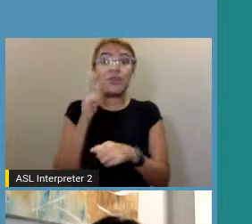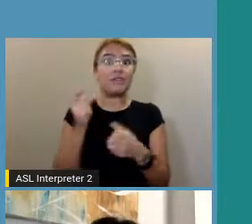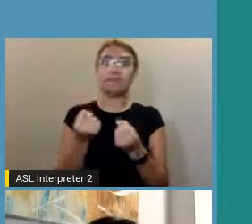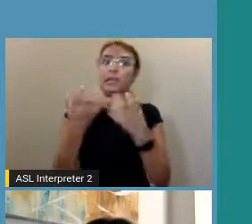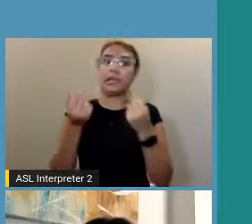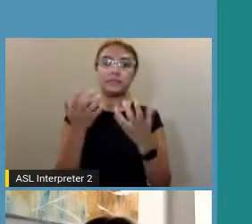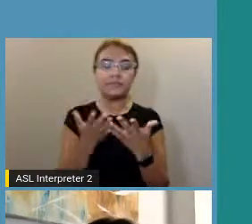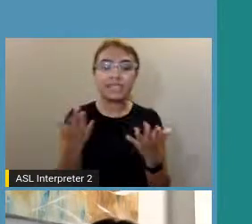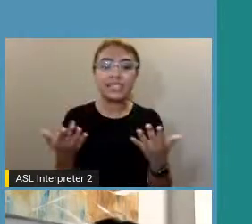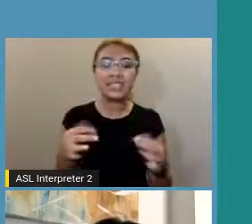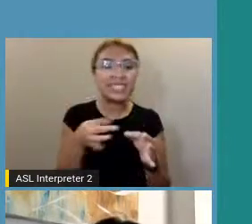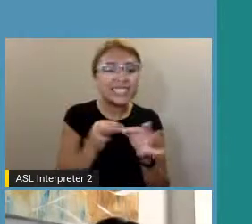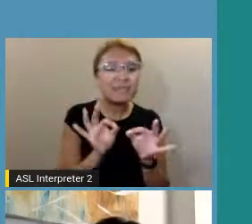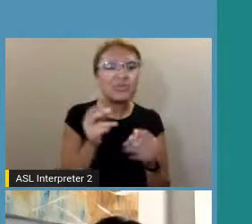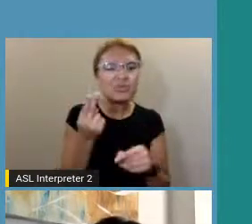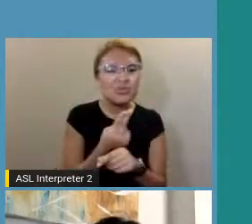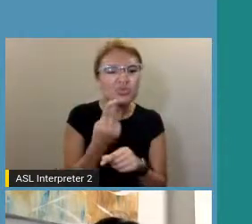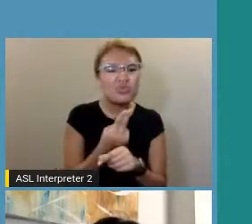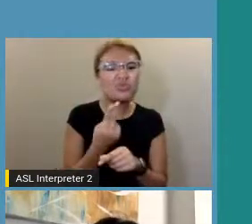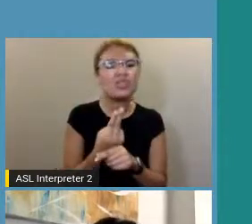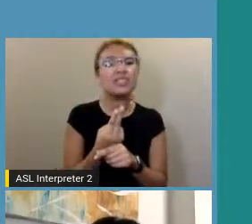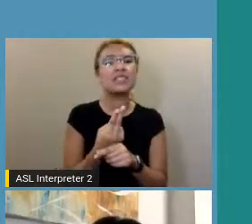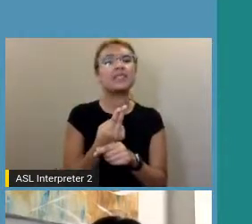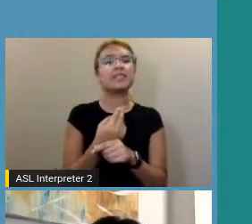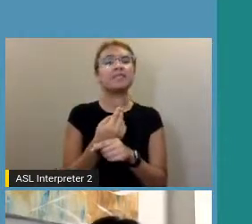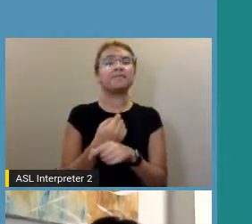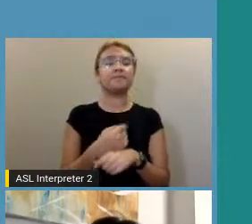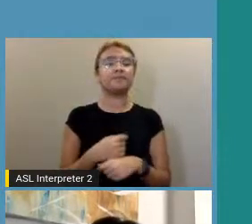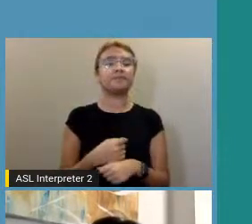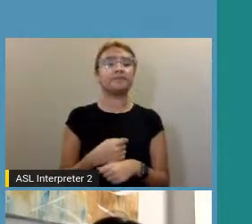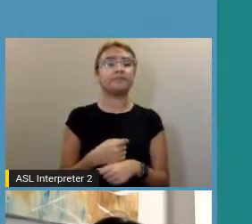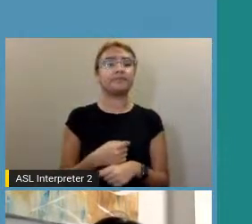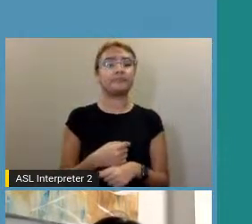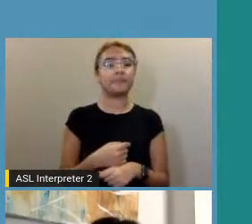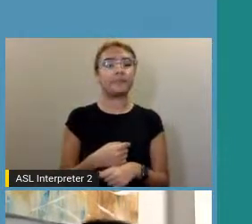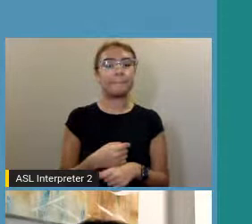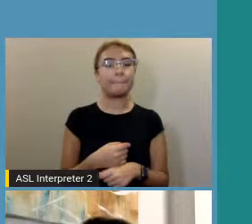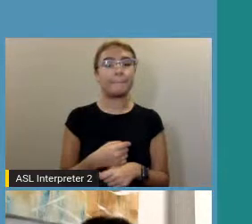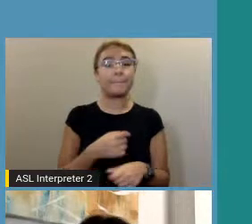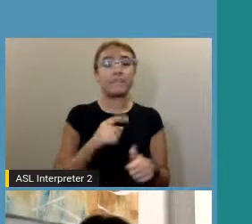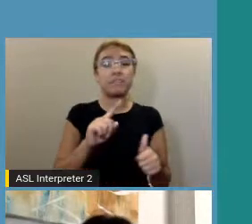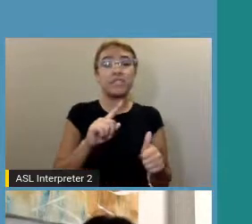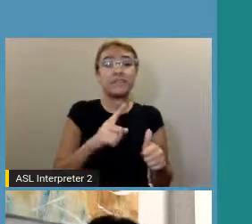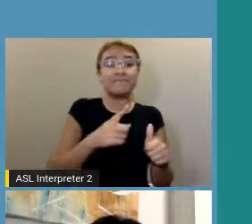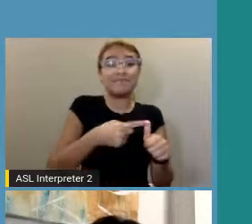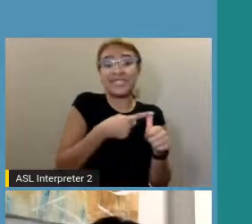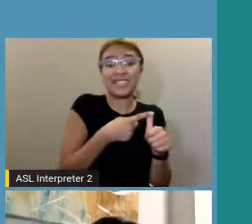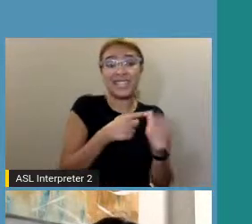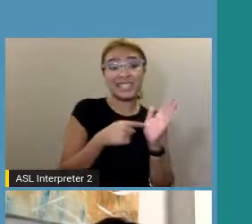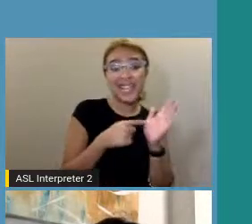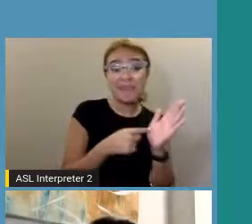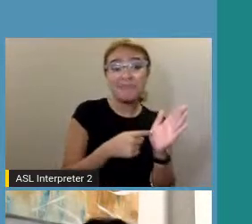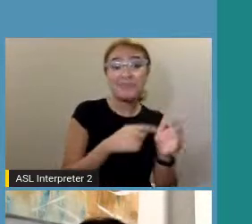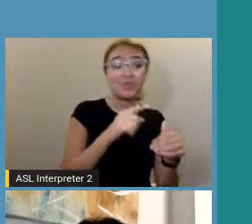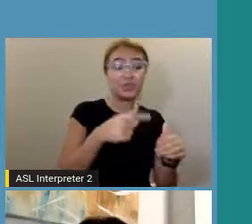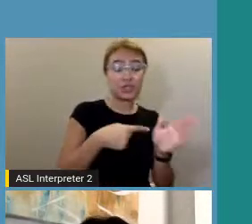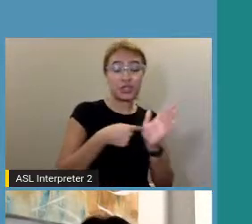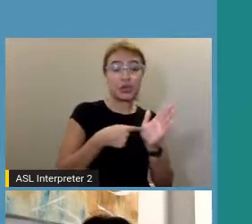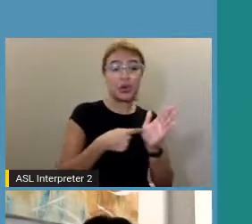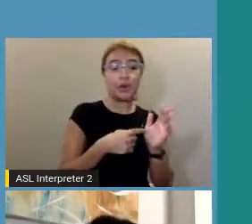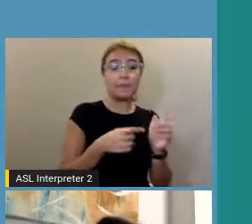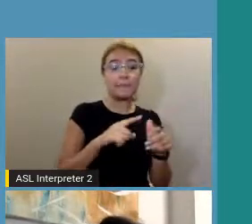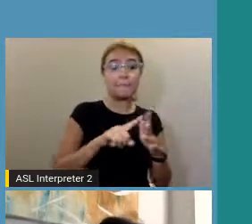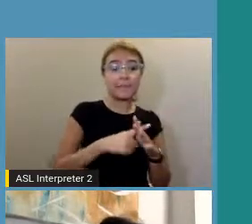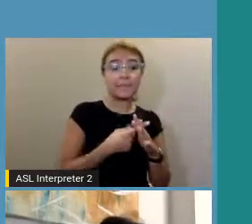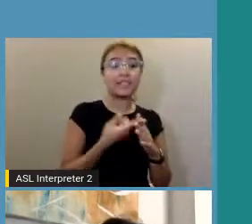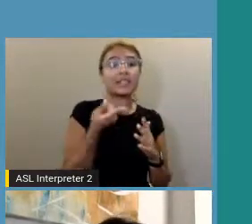things. It's very simple to use. The Poppy example that we saw in the beginning, that was done in Unreal Engine. And then we have